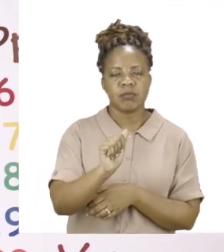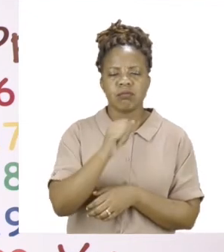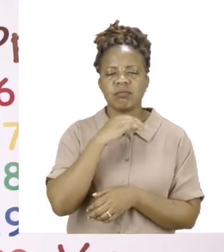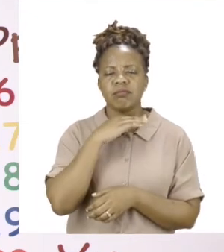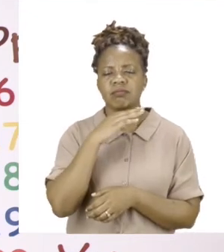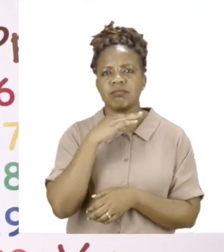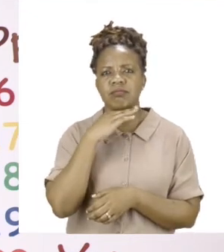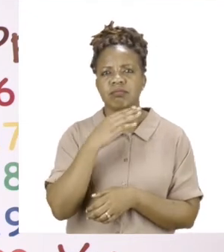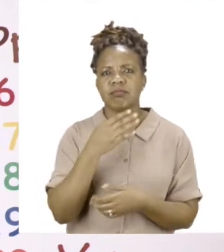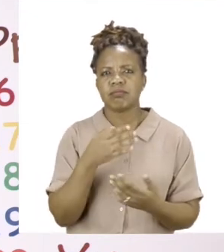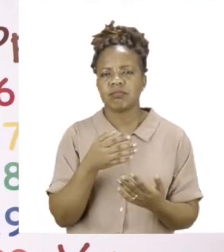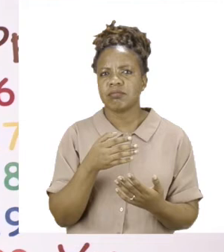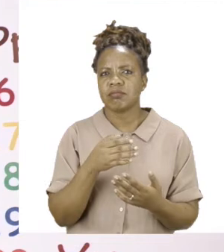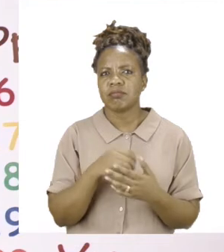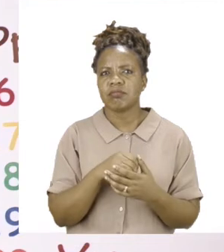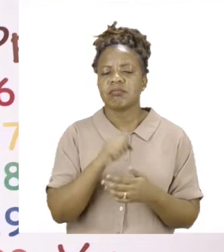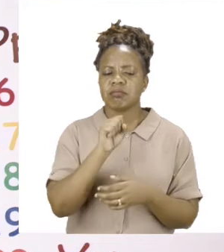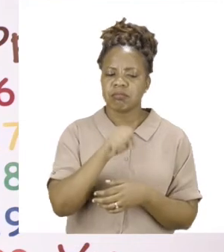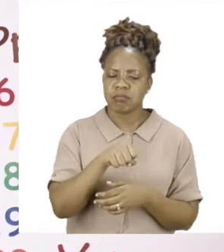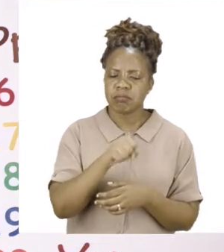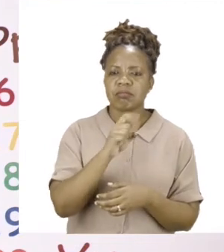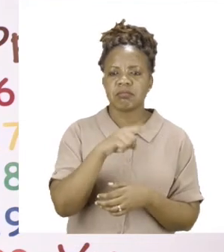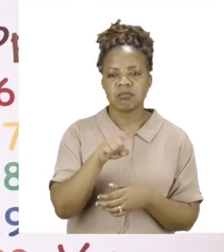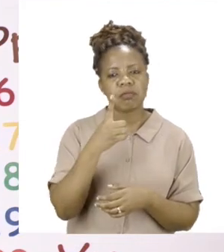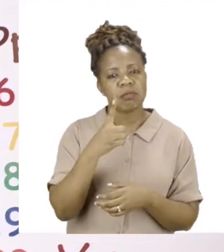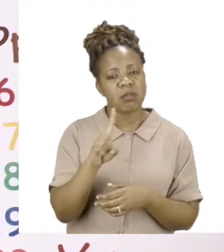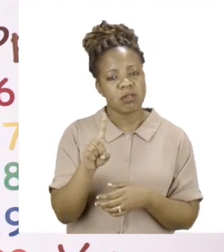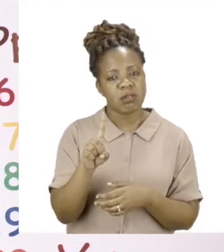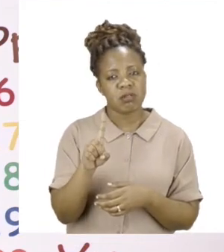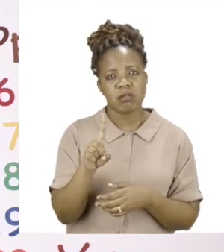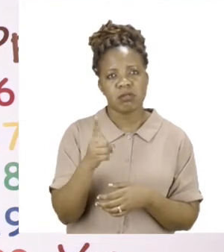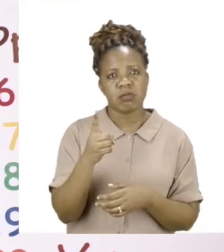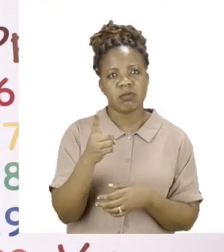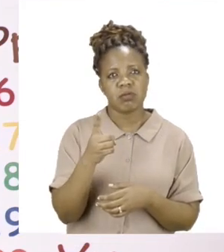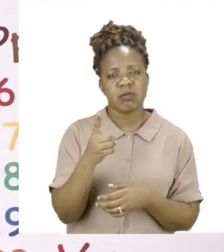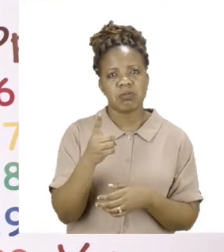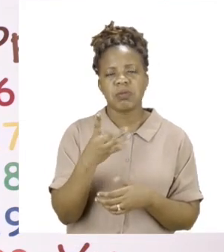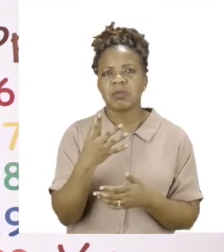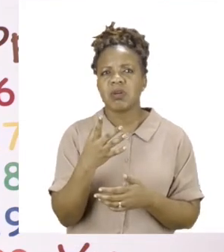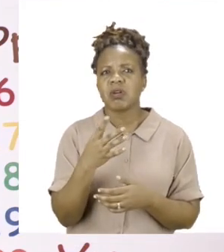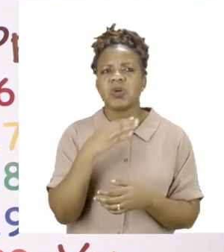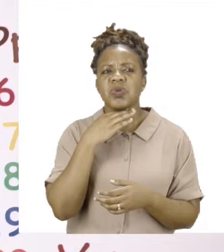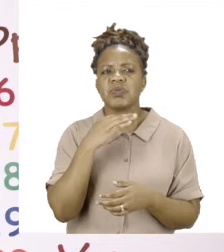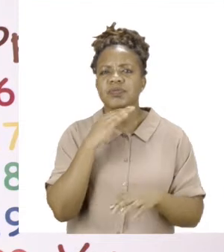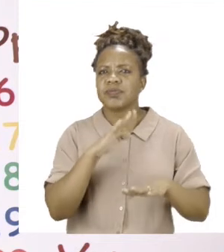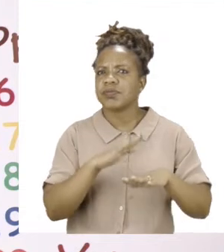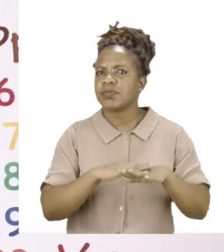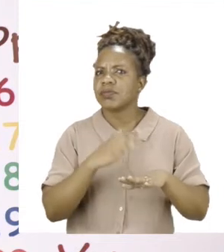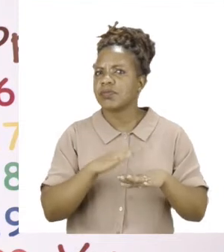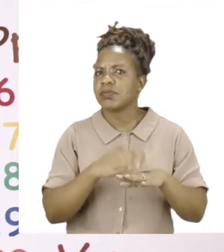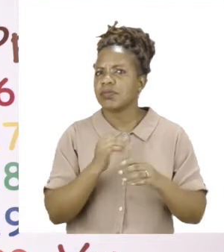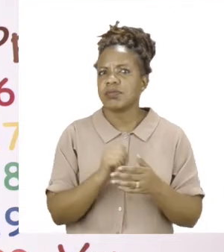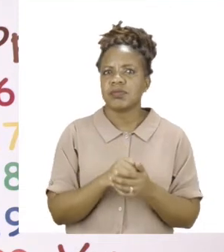story. And that would be correct. But we want to know what type of story it was. So we cannot use the